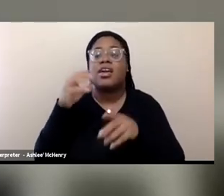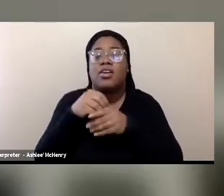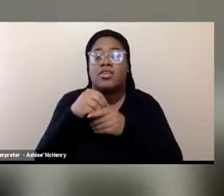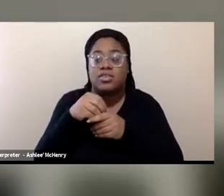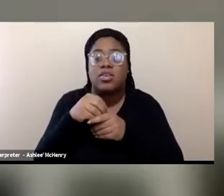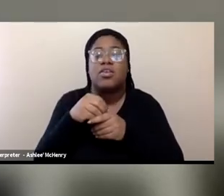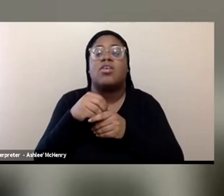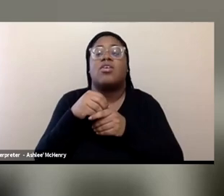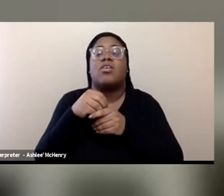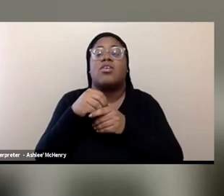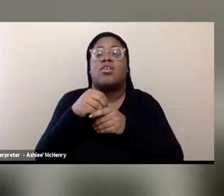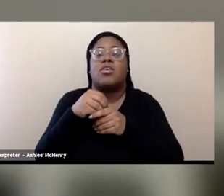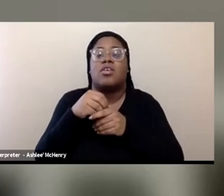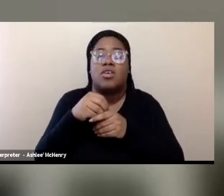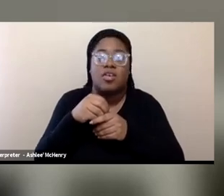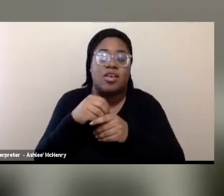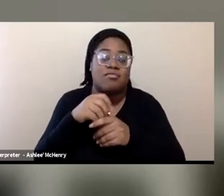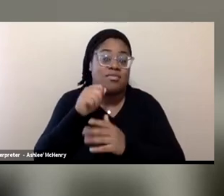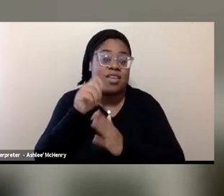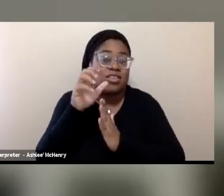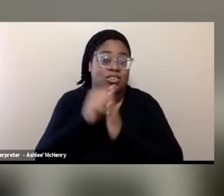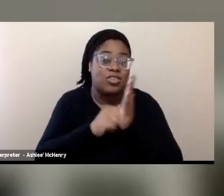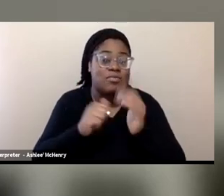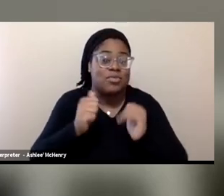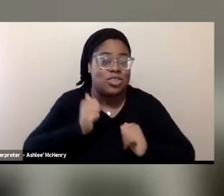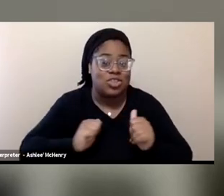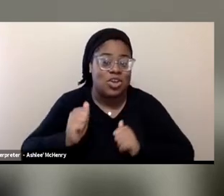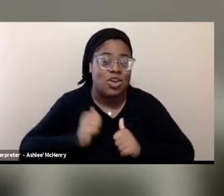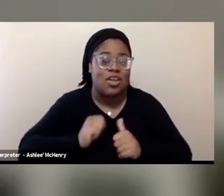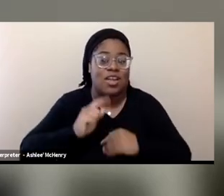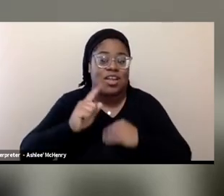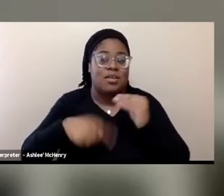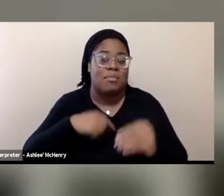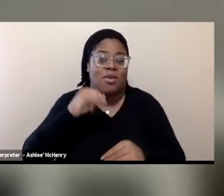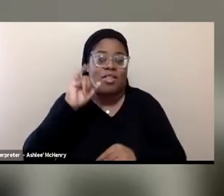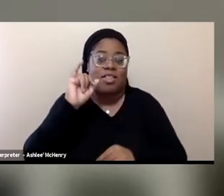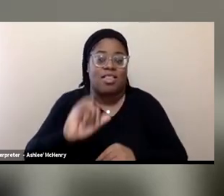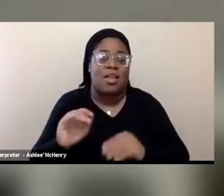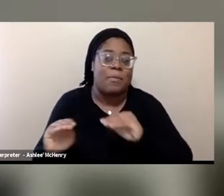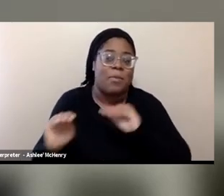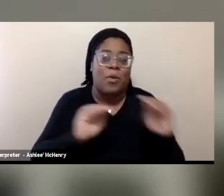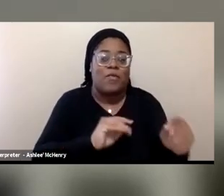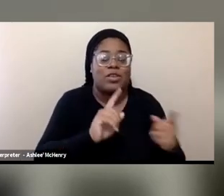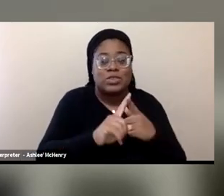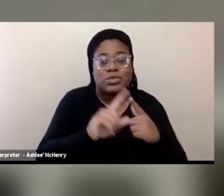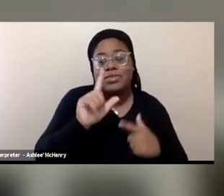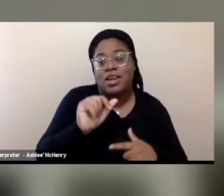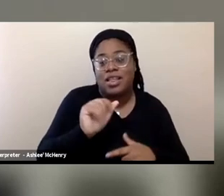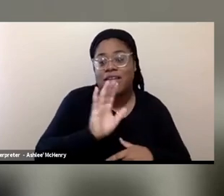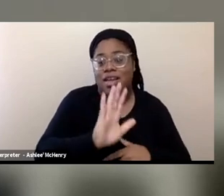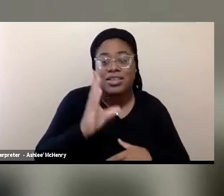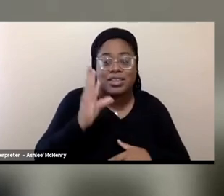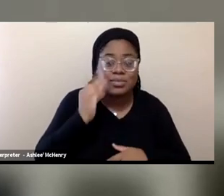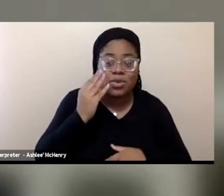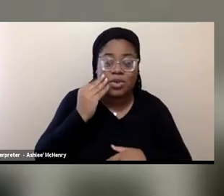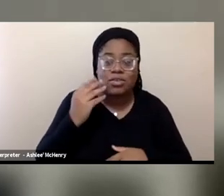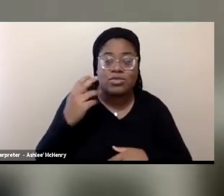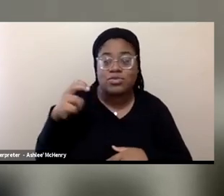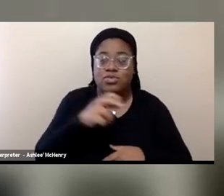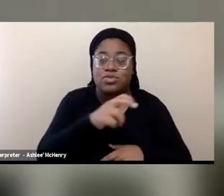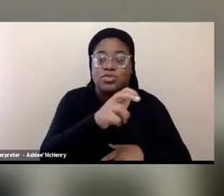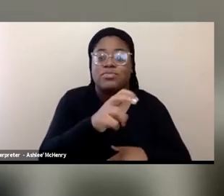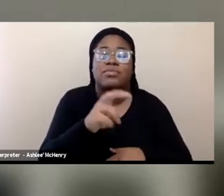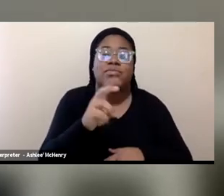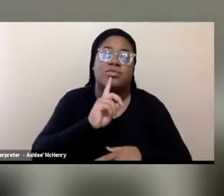an unscripted competition singing show, and it's about them moving to LA and his experience during that. We worked